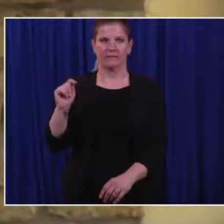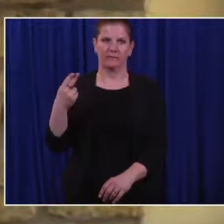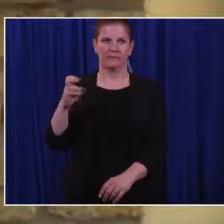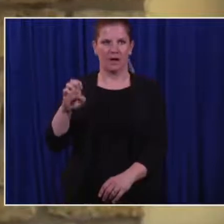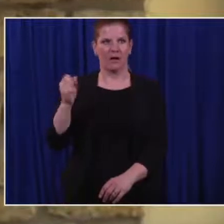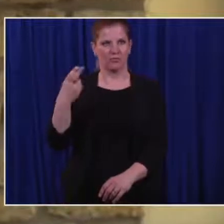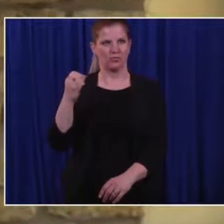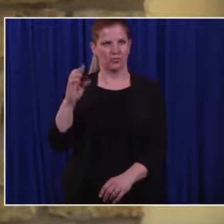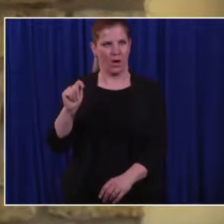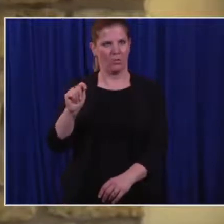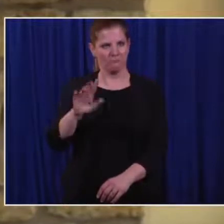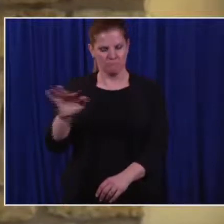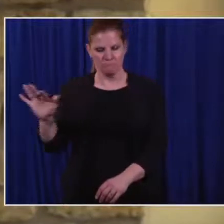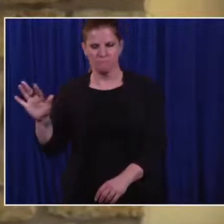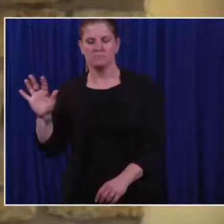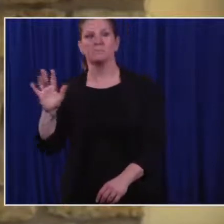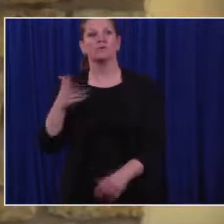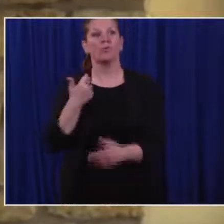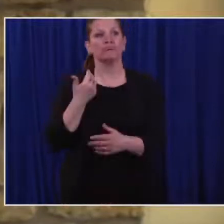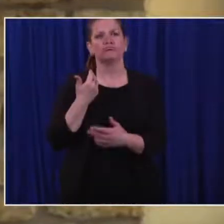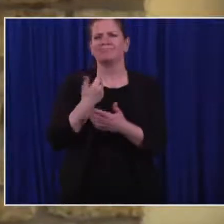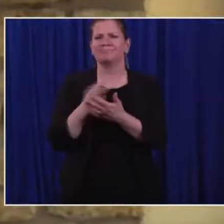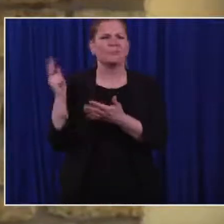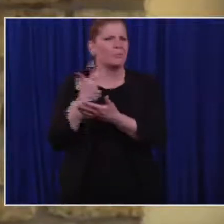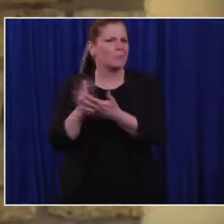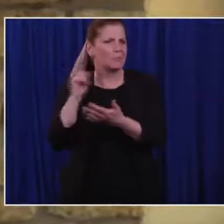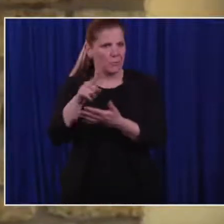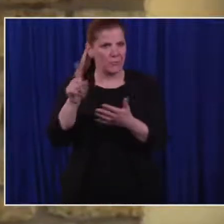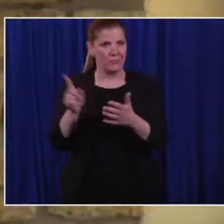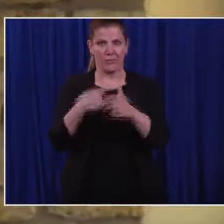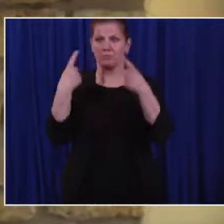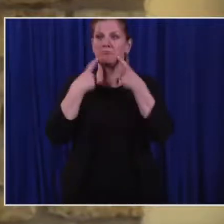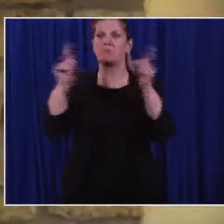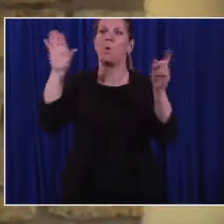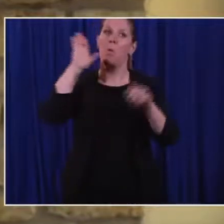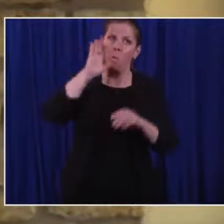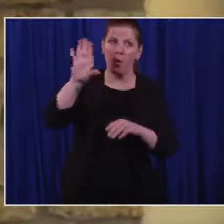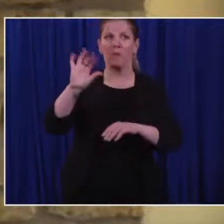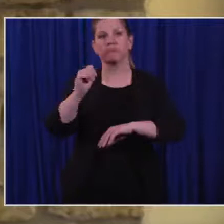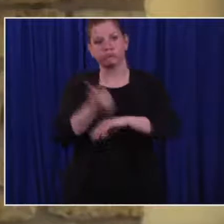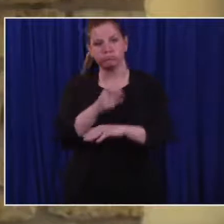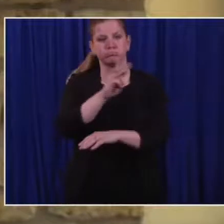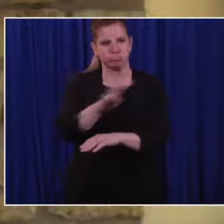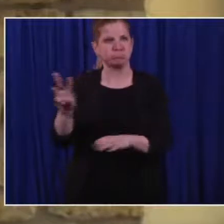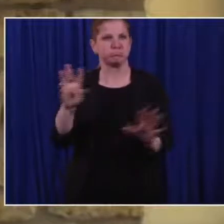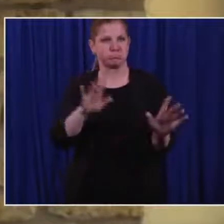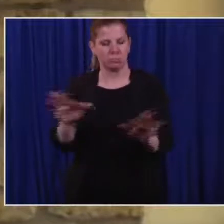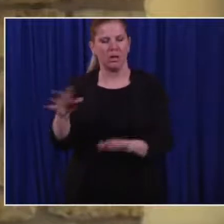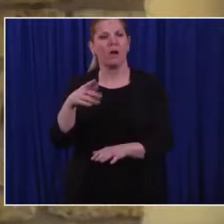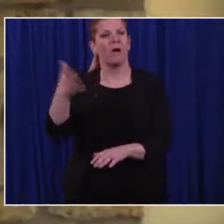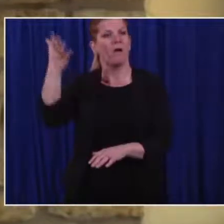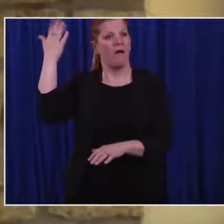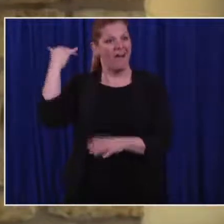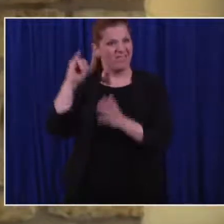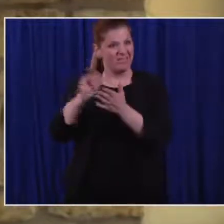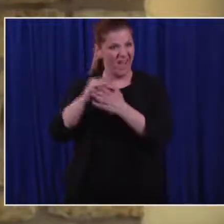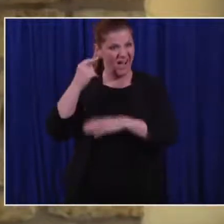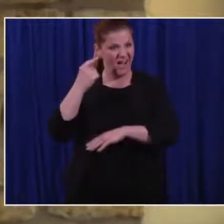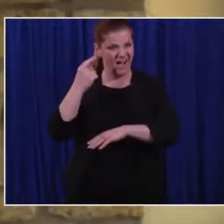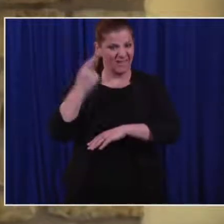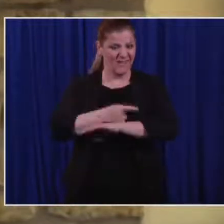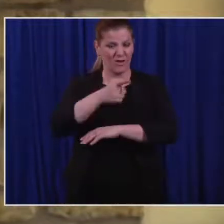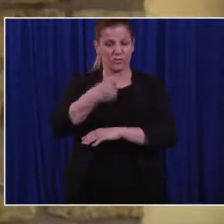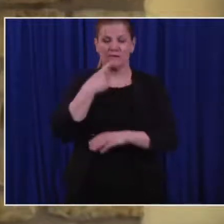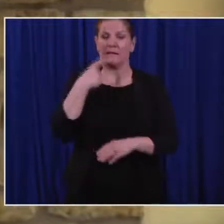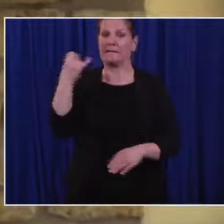the plan for this, you said you were going to require that if any of these 1,200 locations are getting it from the state